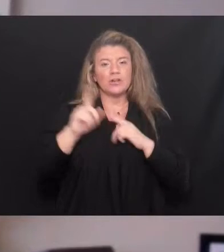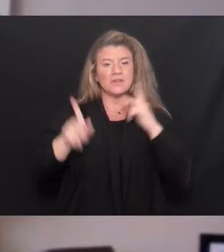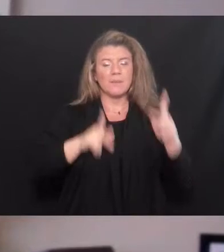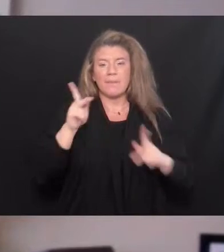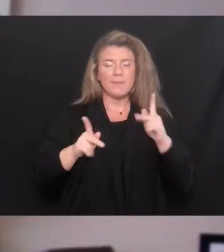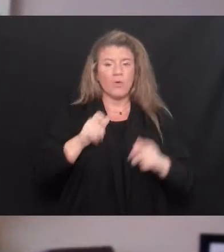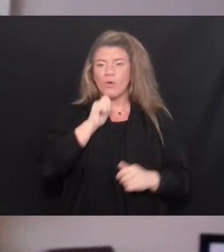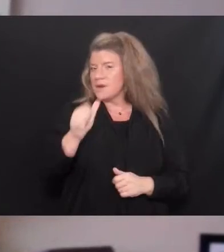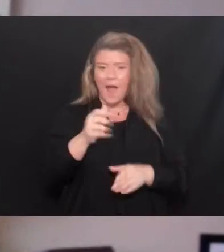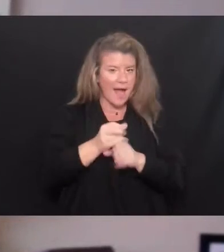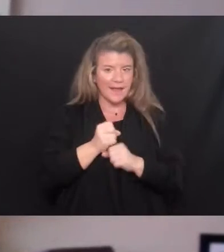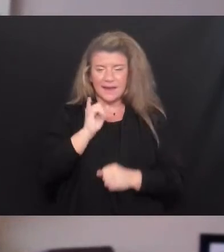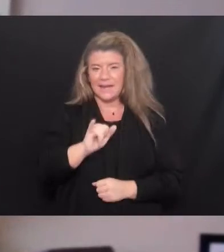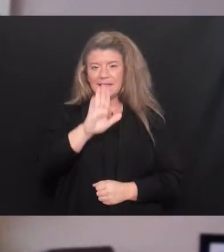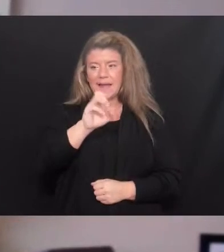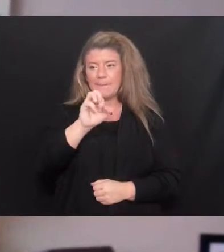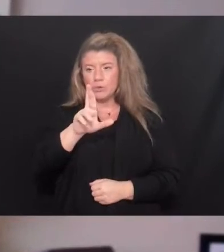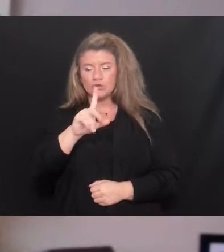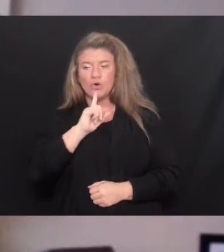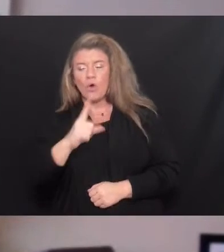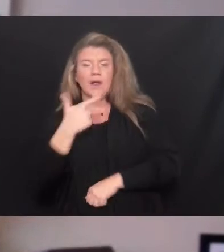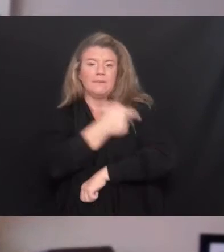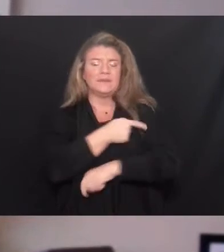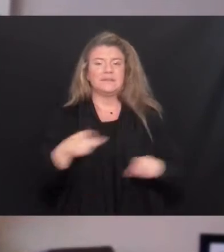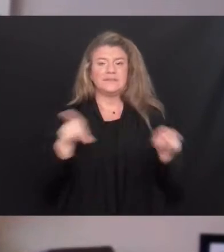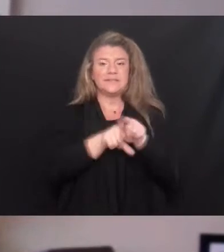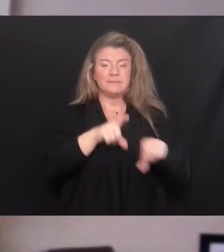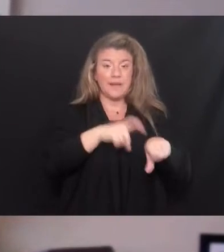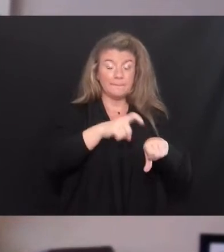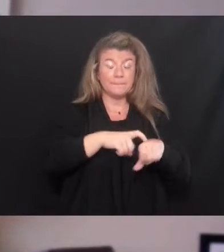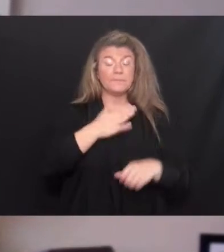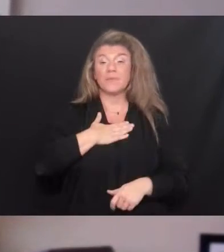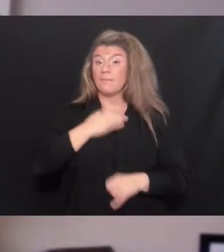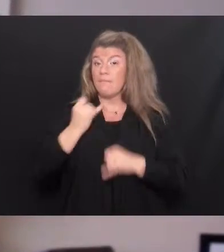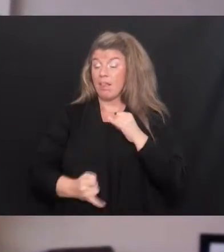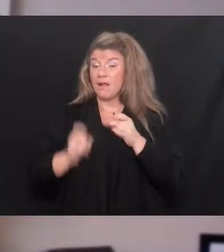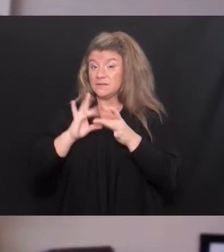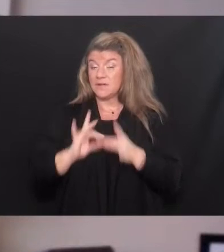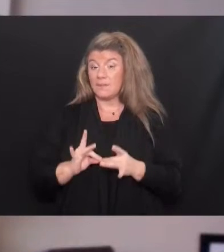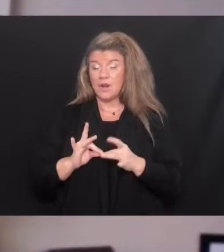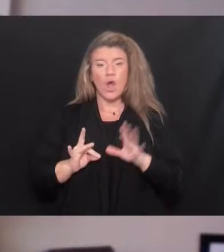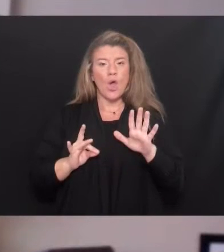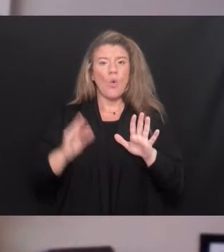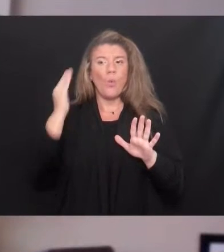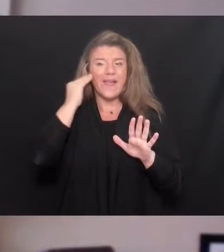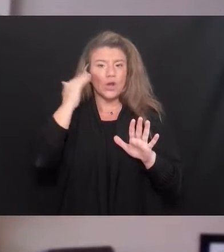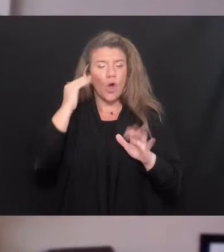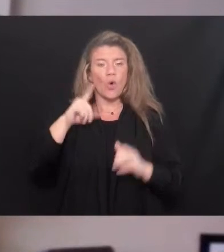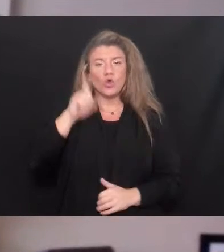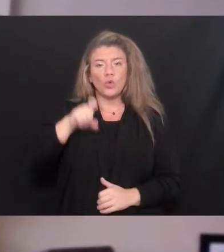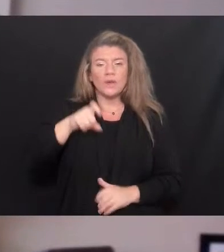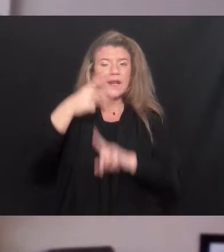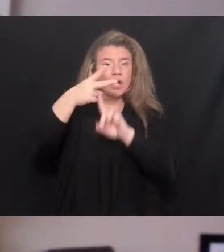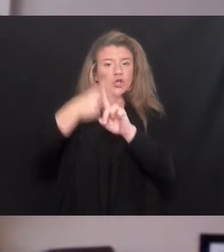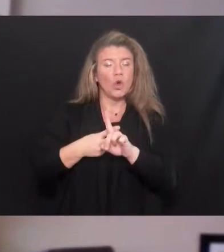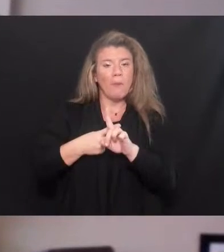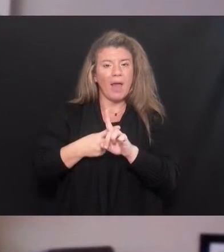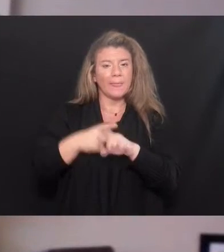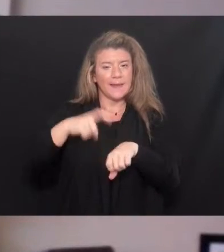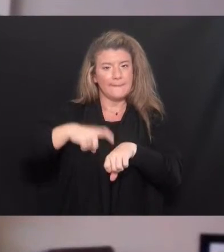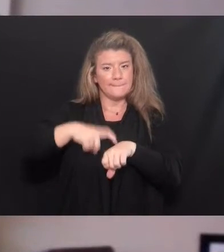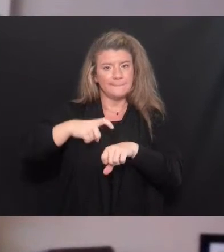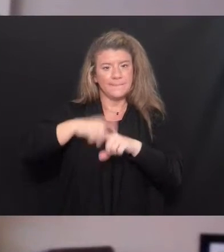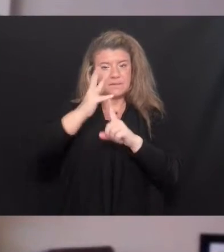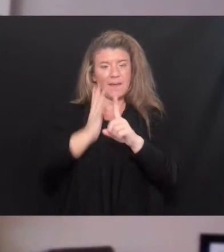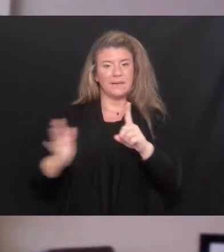get the booster that were immunized at the same times. And the last thing I would say is that we know that you need at least a 2-month window